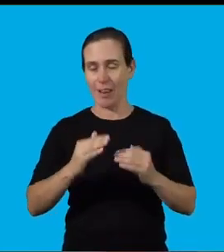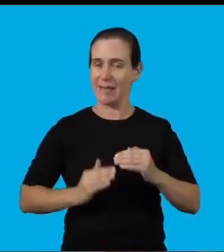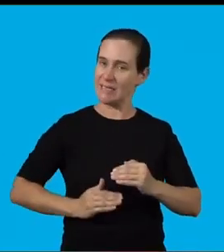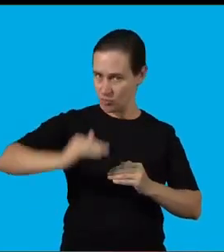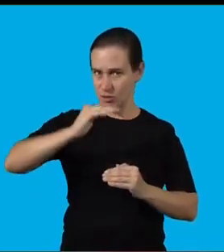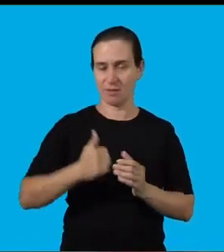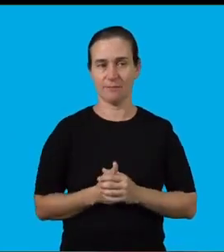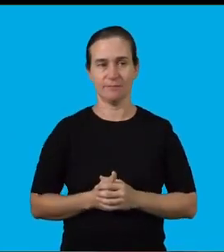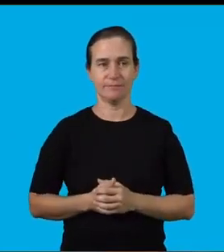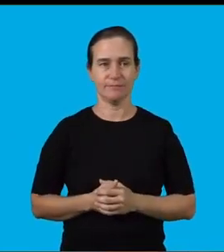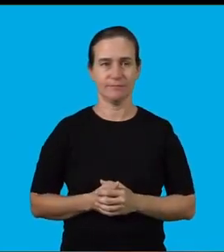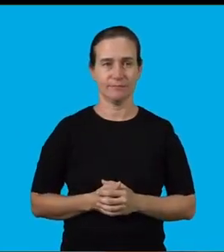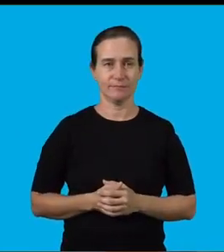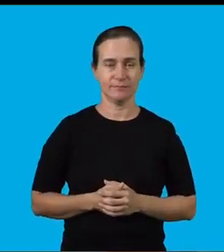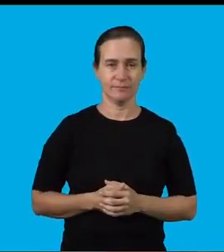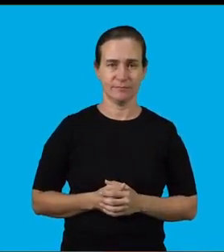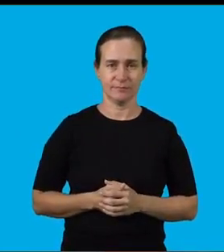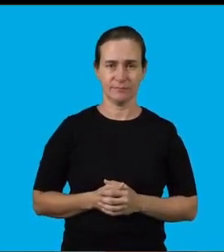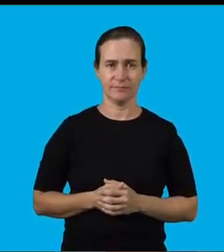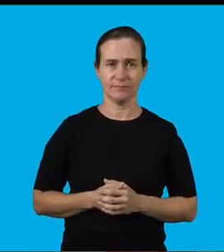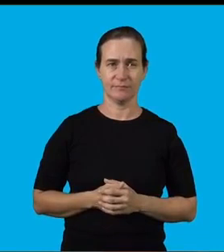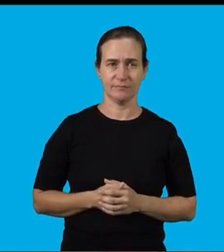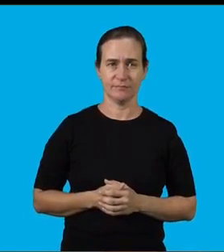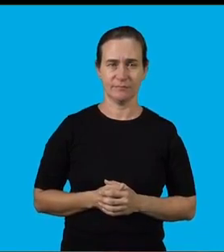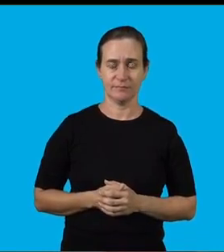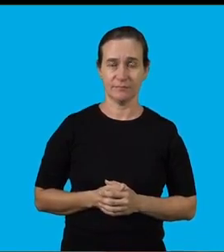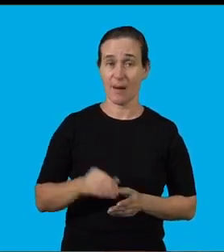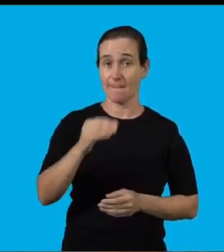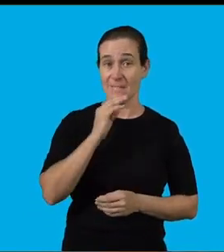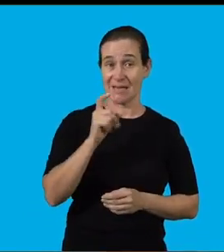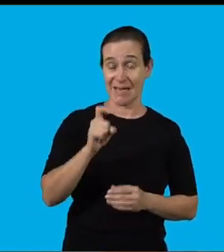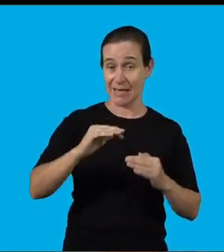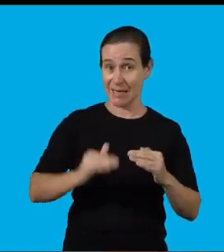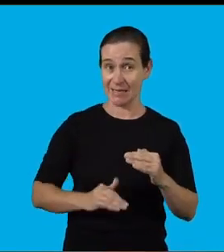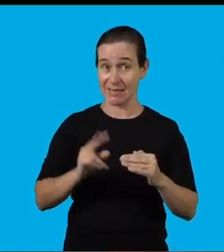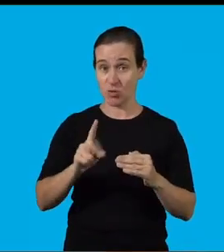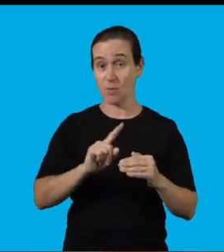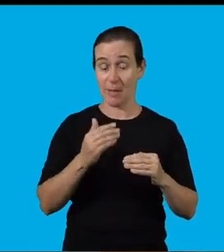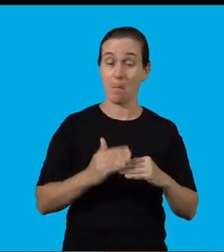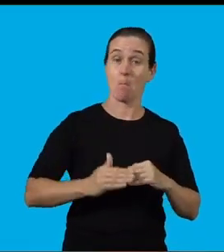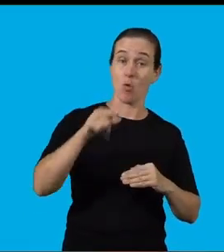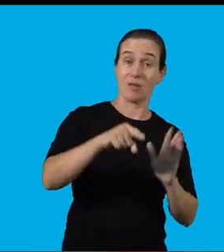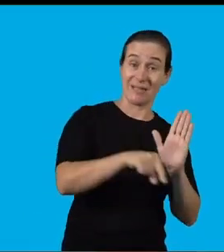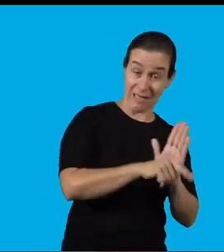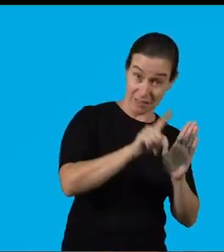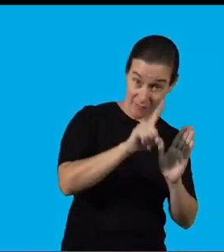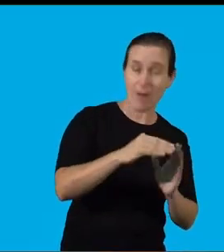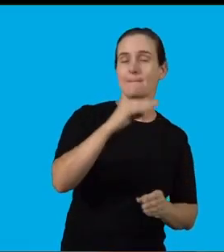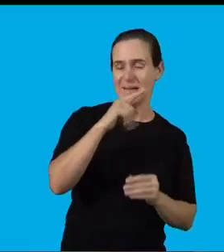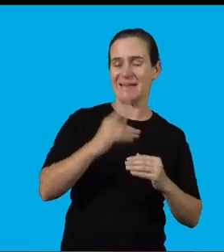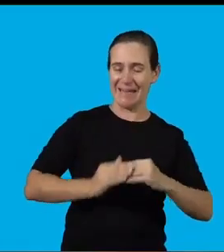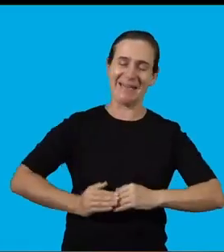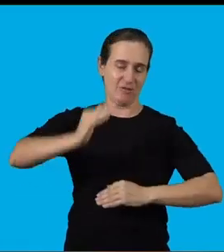as a solution. For x less than 2 but bigger than -1, we have a function that's increasing.